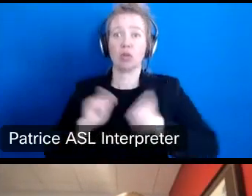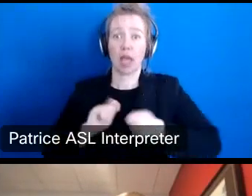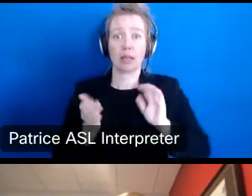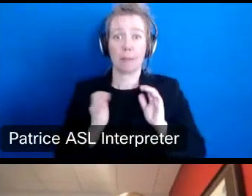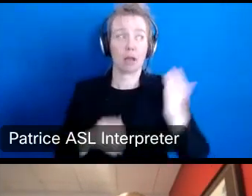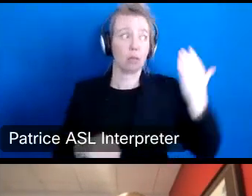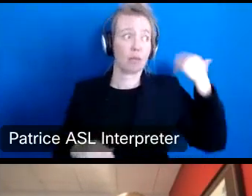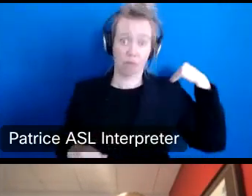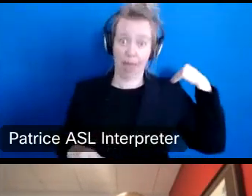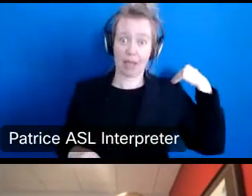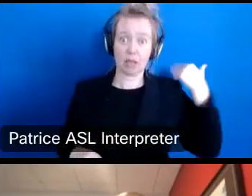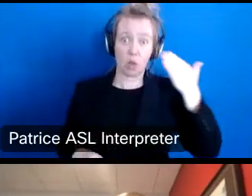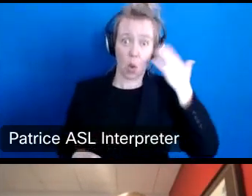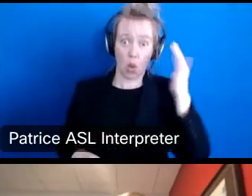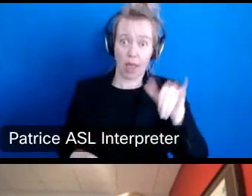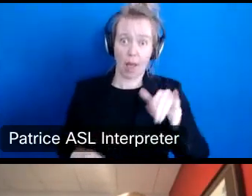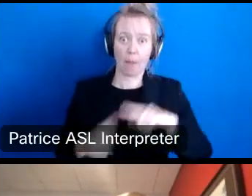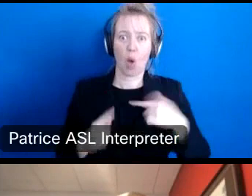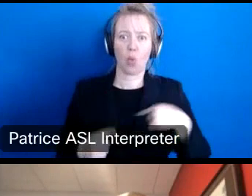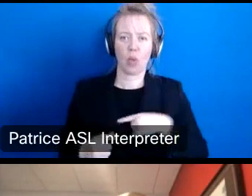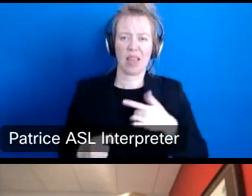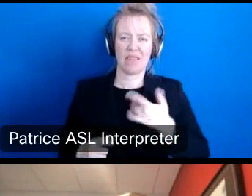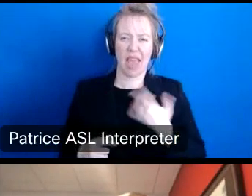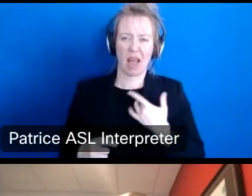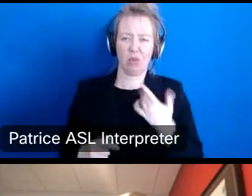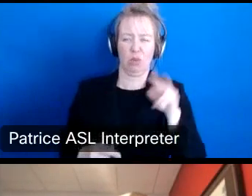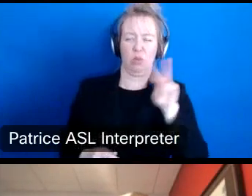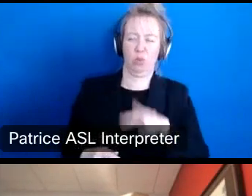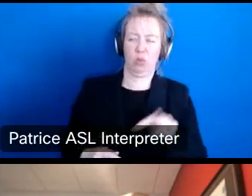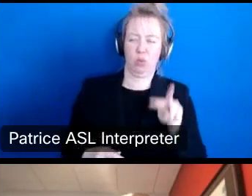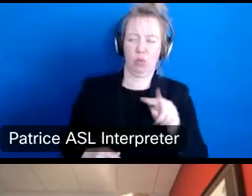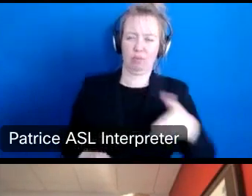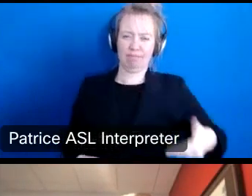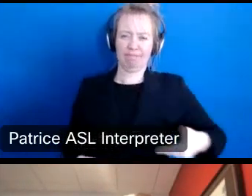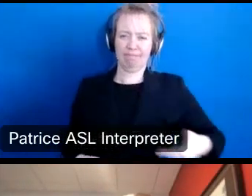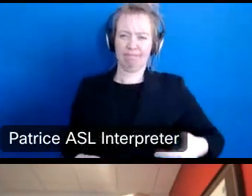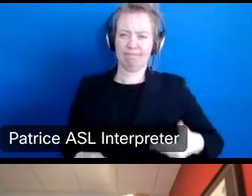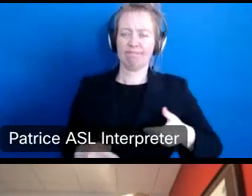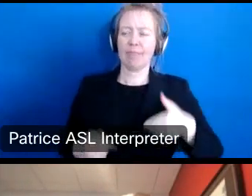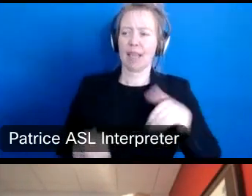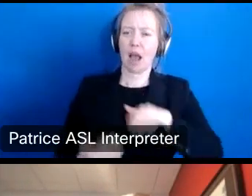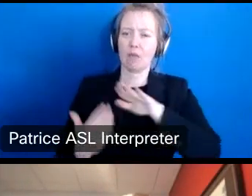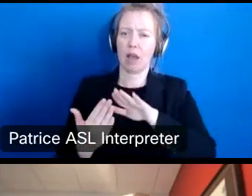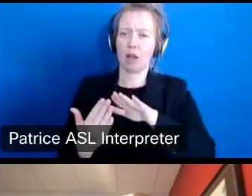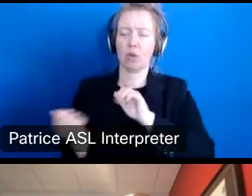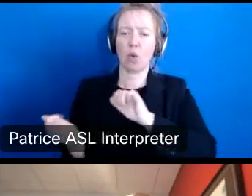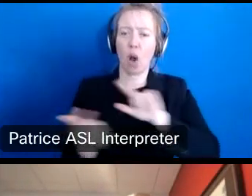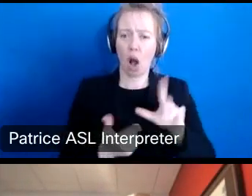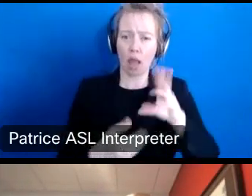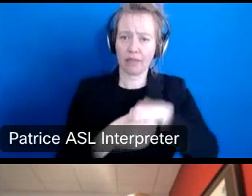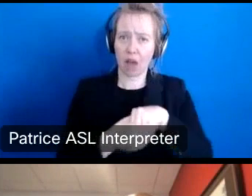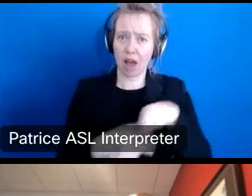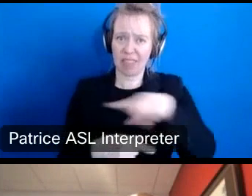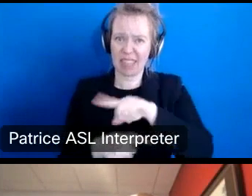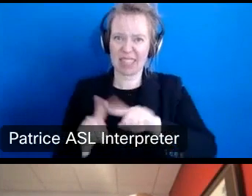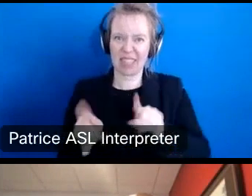past, but we really feel that this is the best approach to make sure that we're being responsive to not only to the constituents and the residents and the ANCs, but also